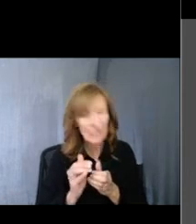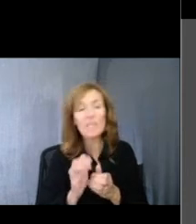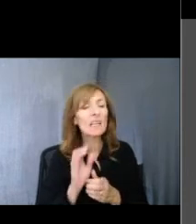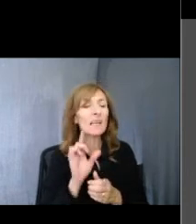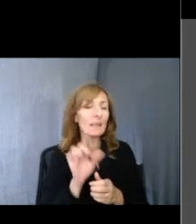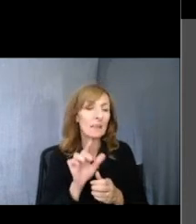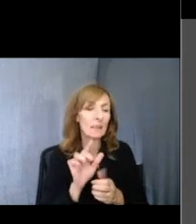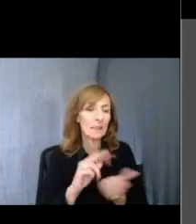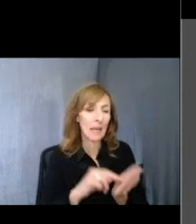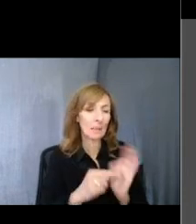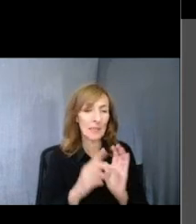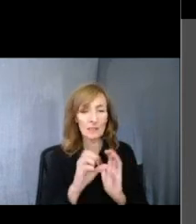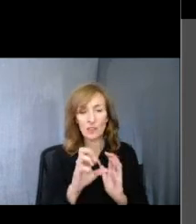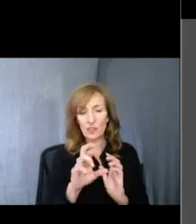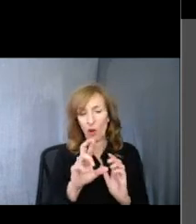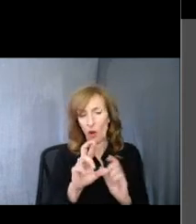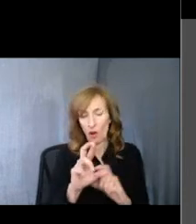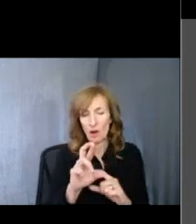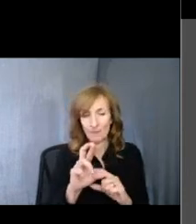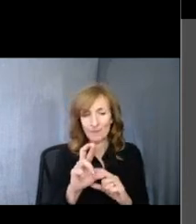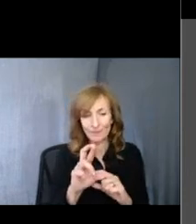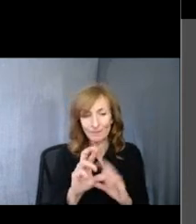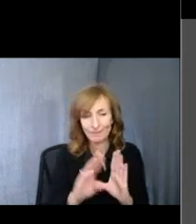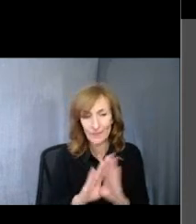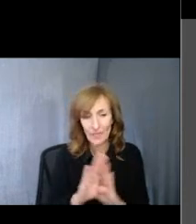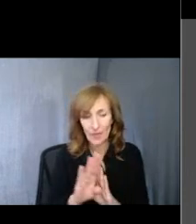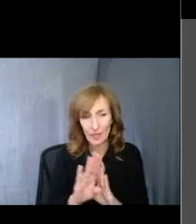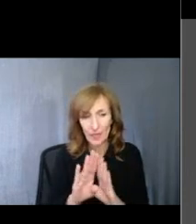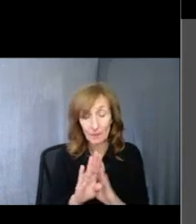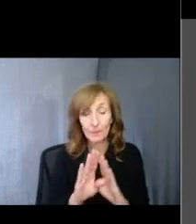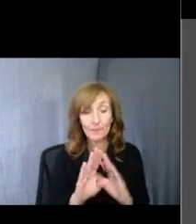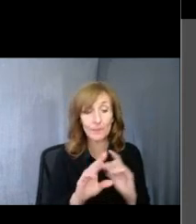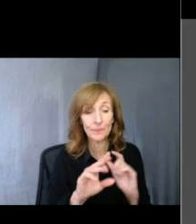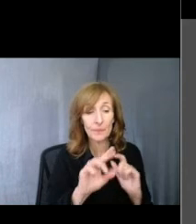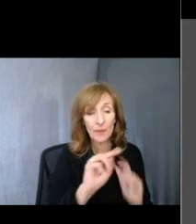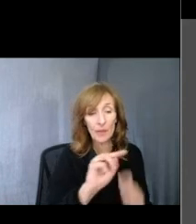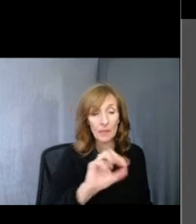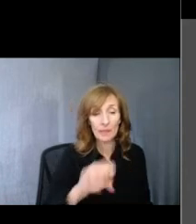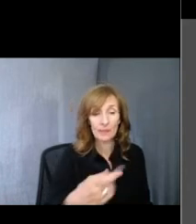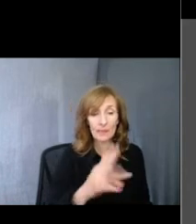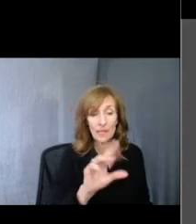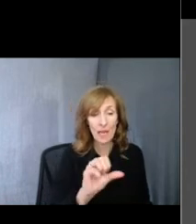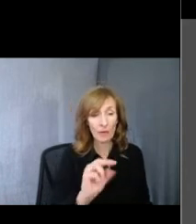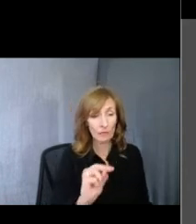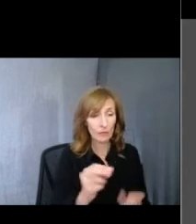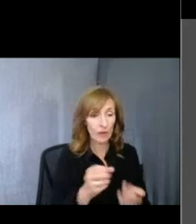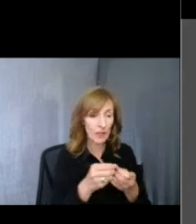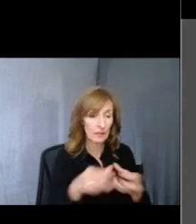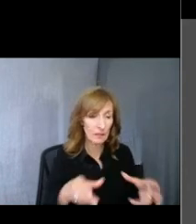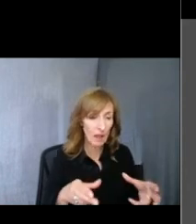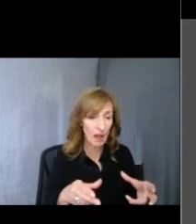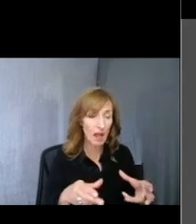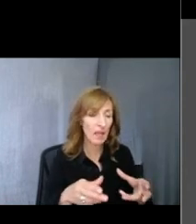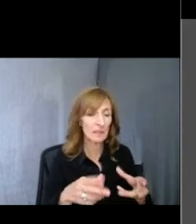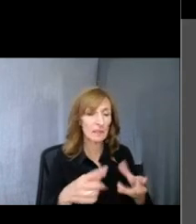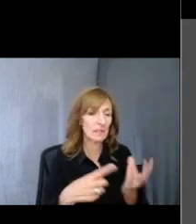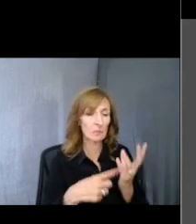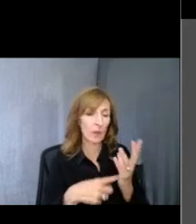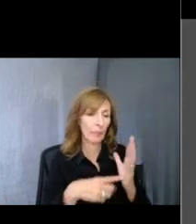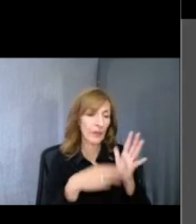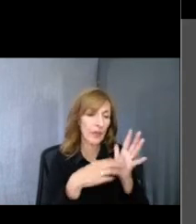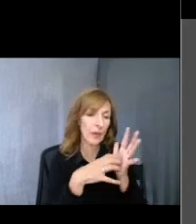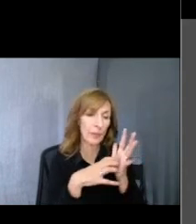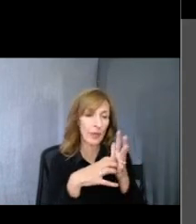loss, right? For a while, the remaining nephrons will hypertrophy or get bigger. They try to compensate, but then they're eventually